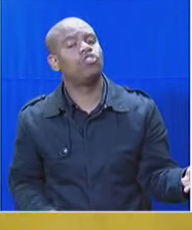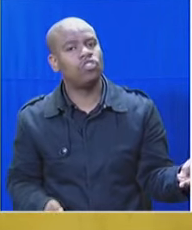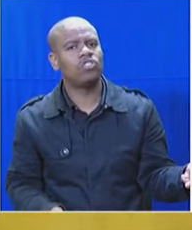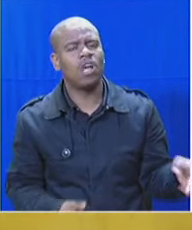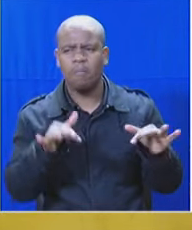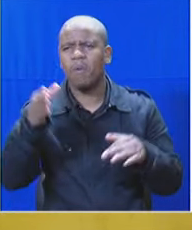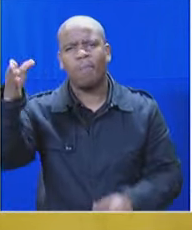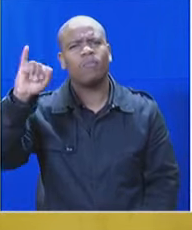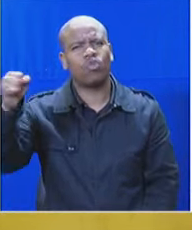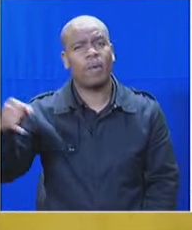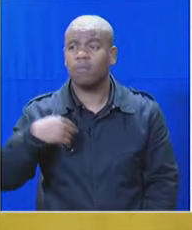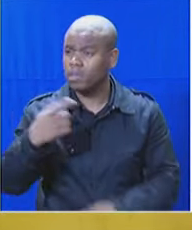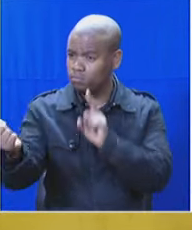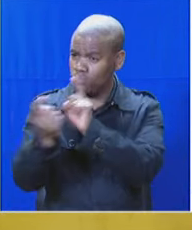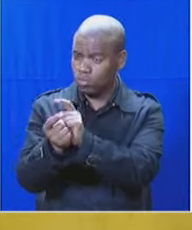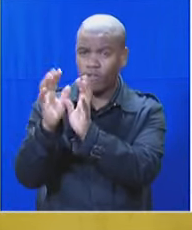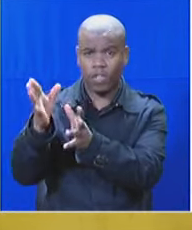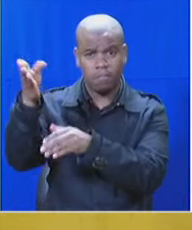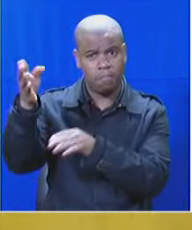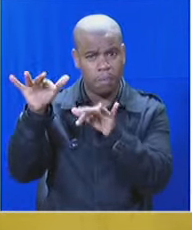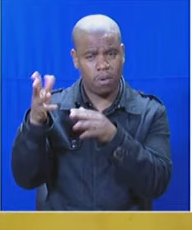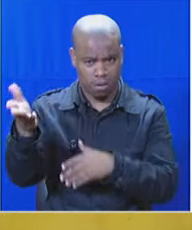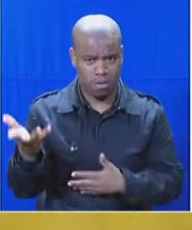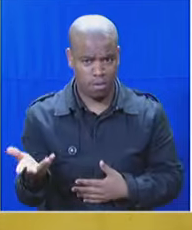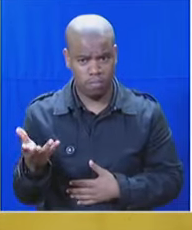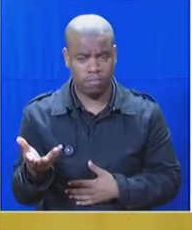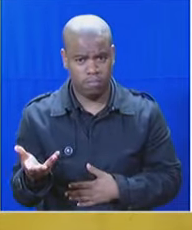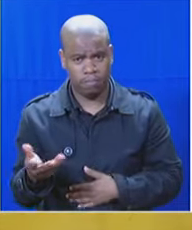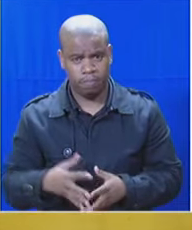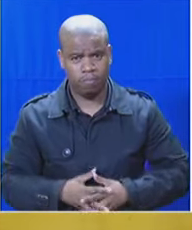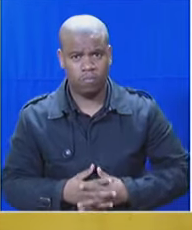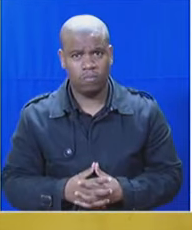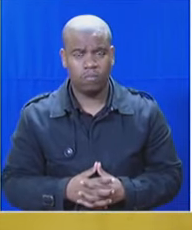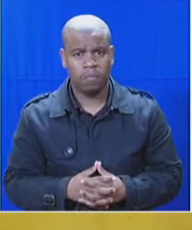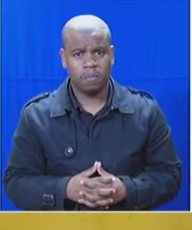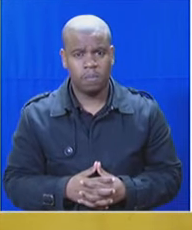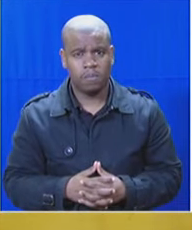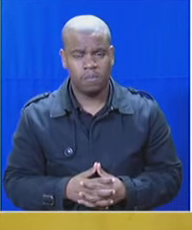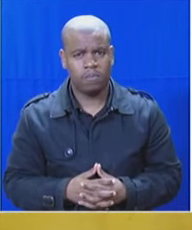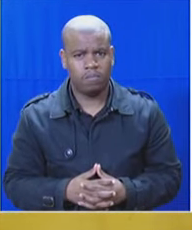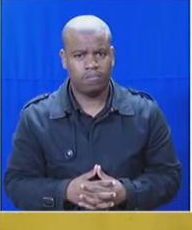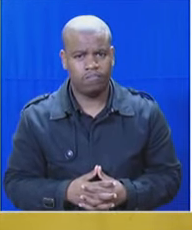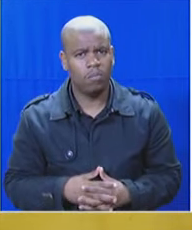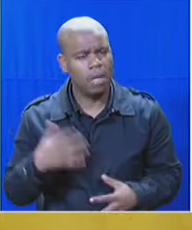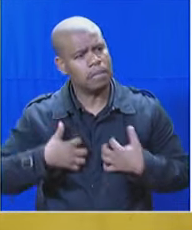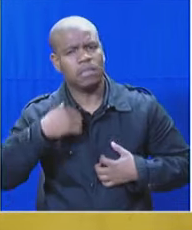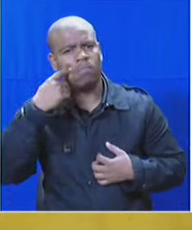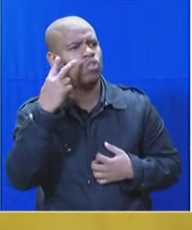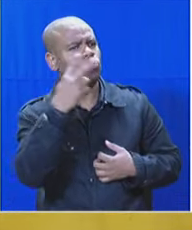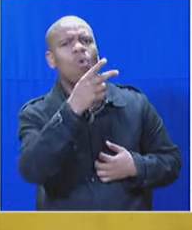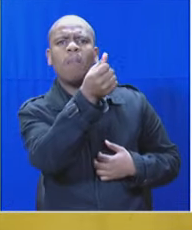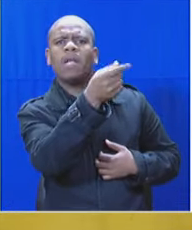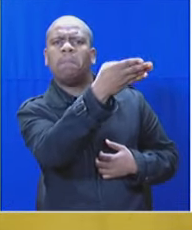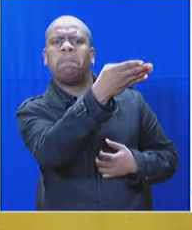ndithetha naba bantu kukho abantu basuka eGoli. Ngabapha babona imali ngoku bayabuya bagoduka.